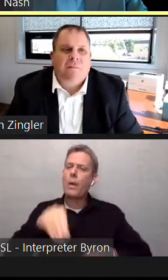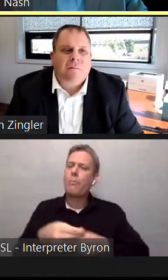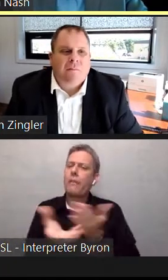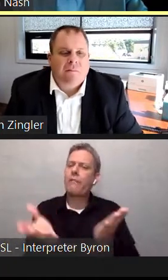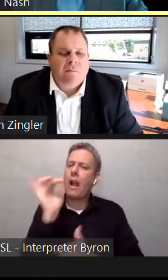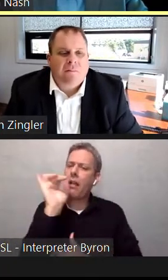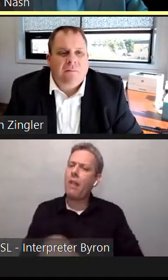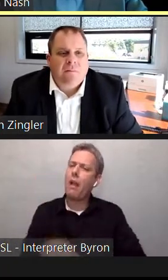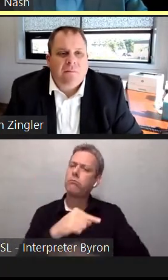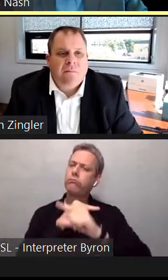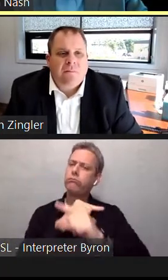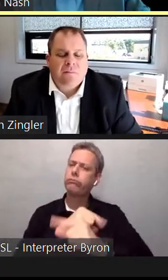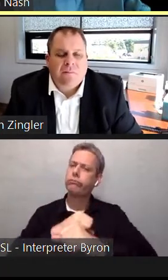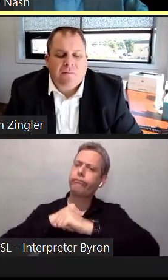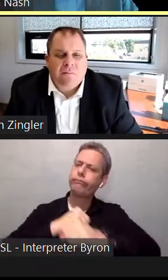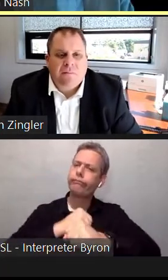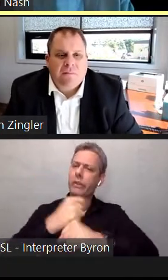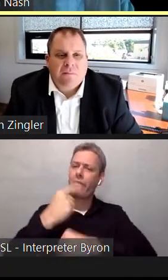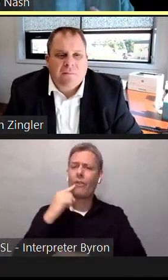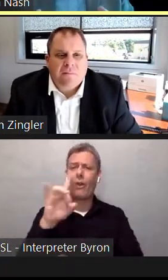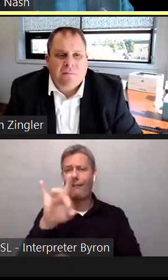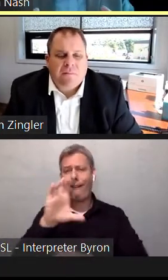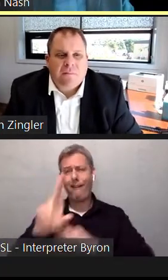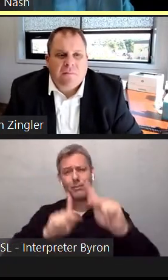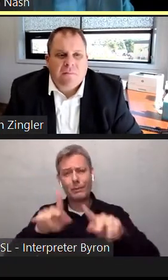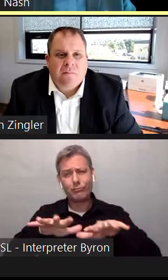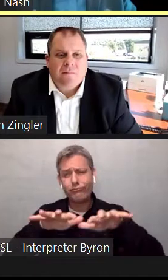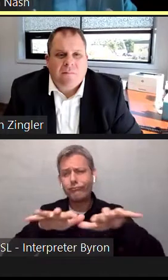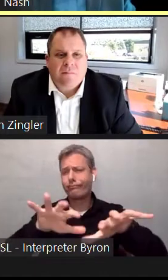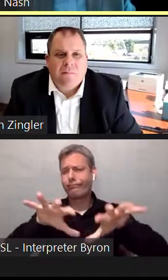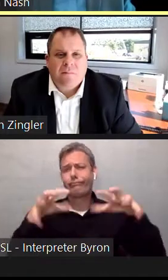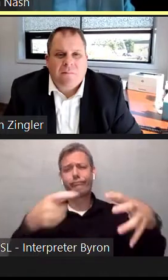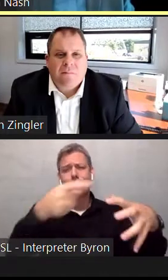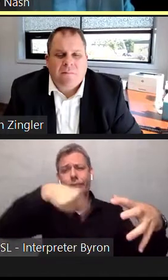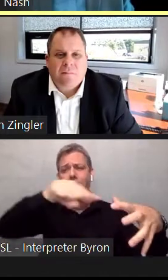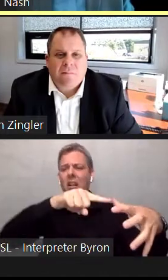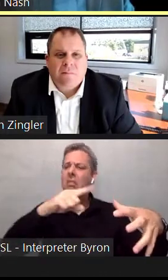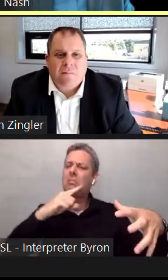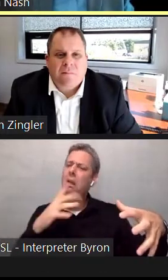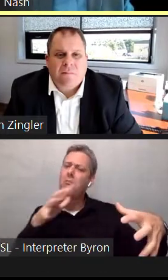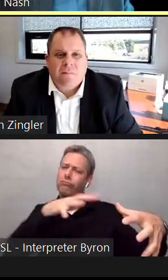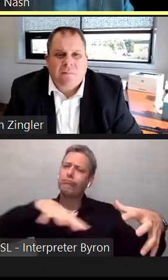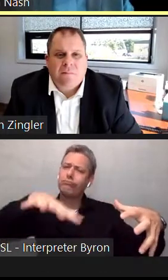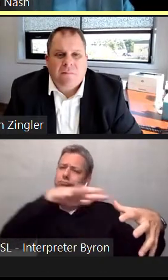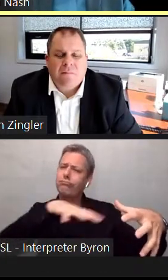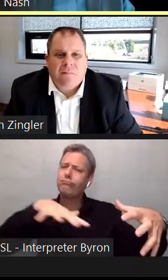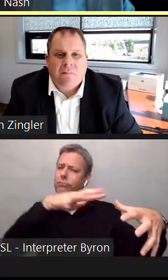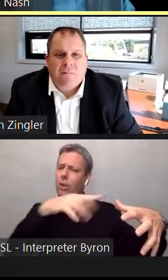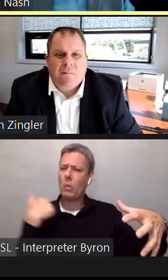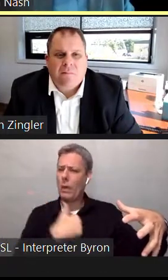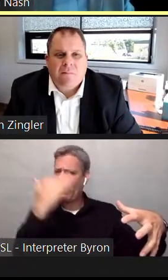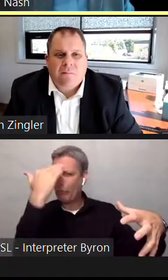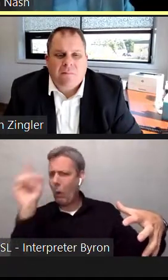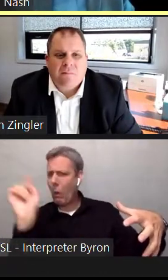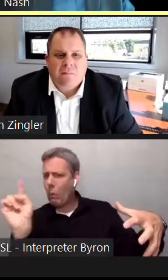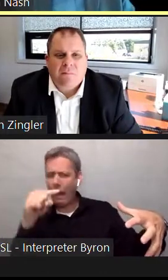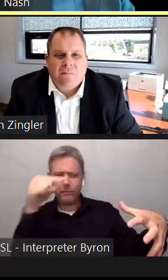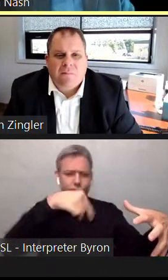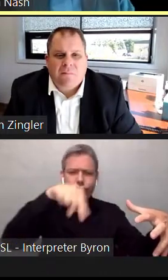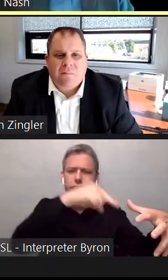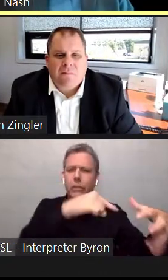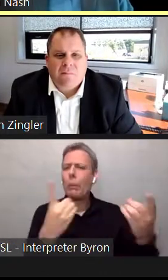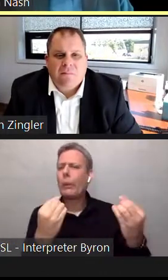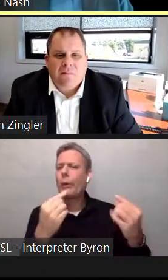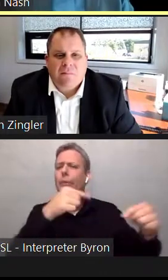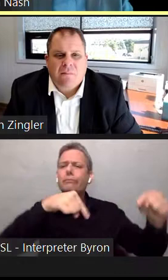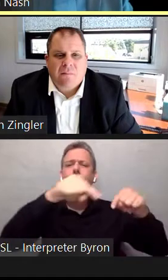guardian support for about 800 people, which gives us a really good homogeneous population. We know where they are. We know what's going on with them. We know if they've